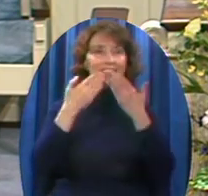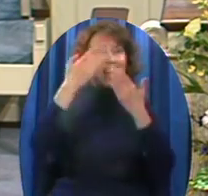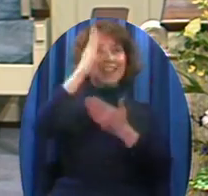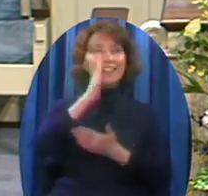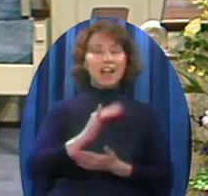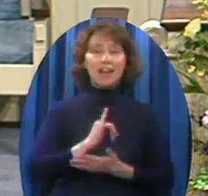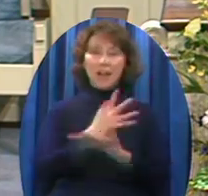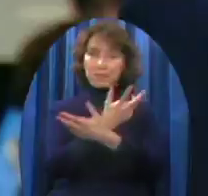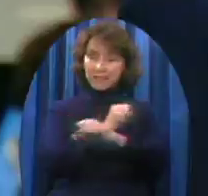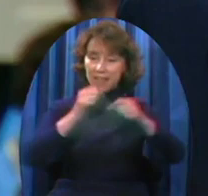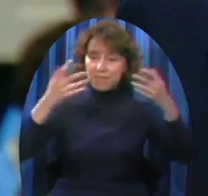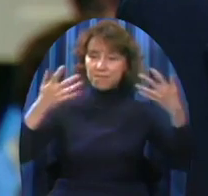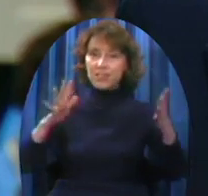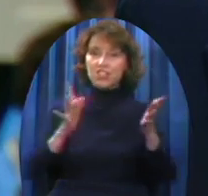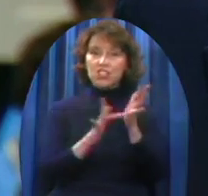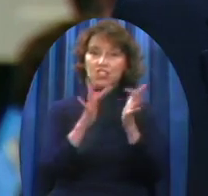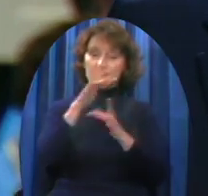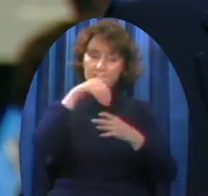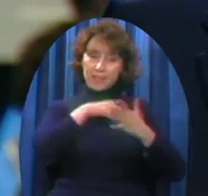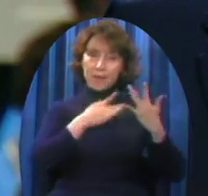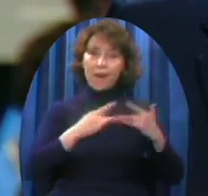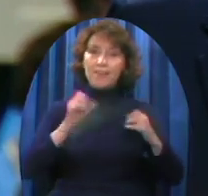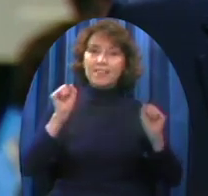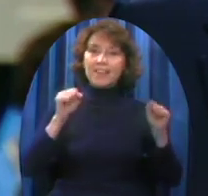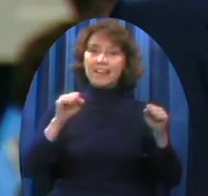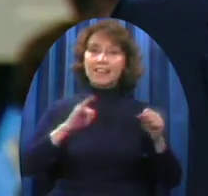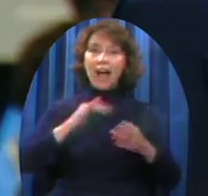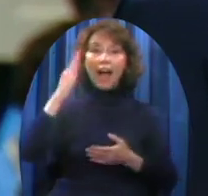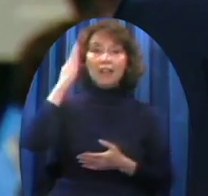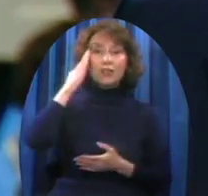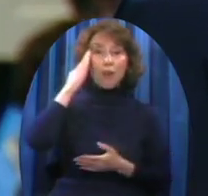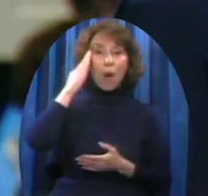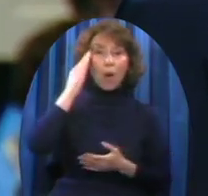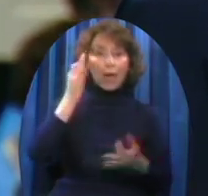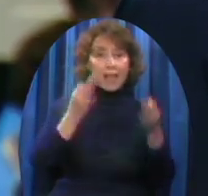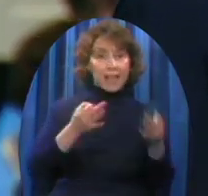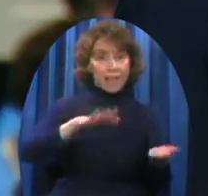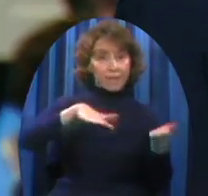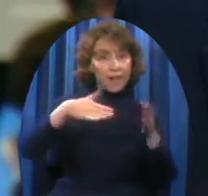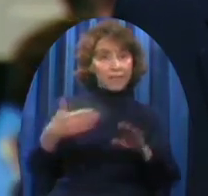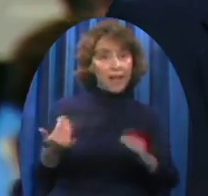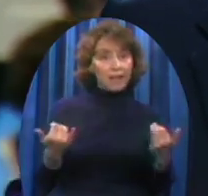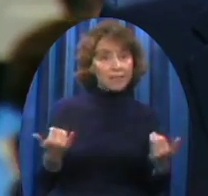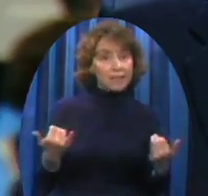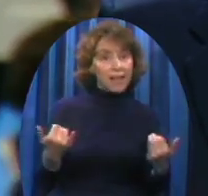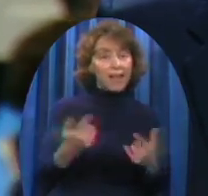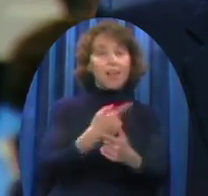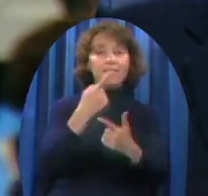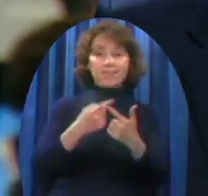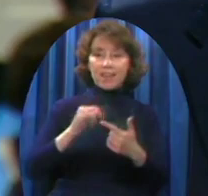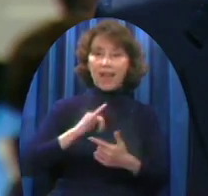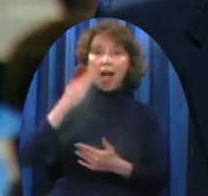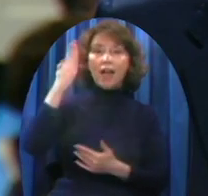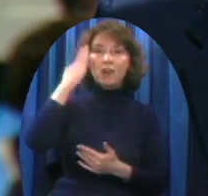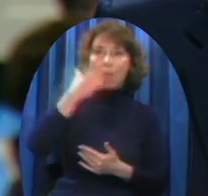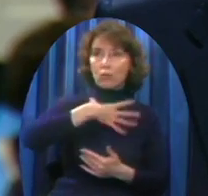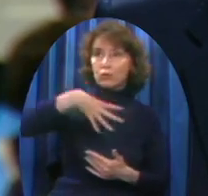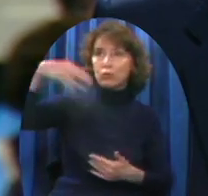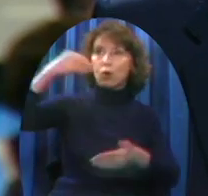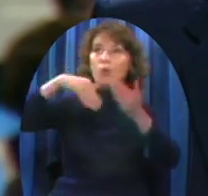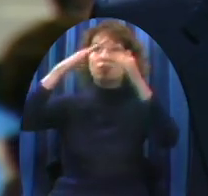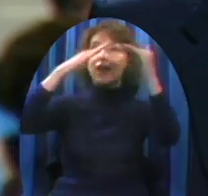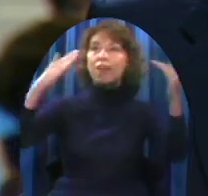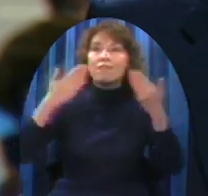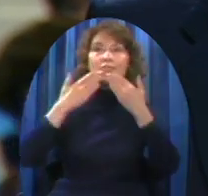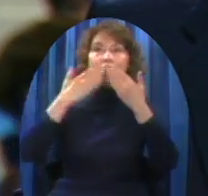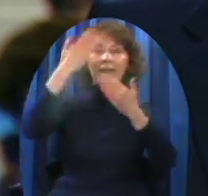saved and I know it. If I die today, I'm as sure for heaven as if I were already there, saved for sure, forever, and thankful to God.